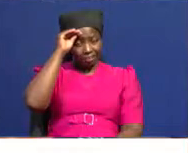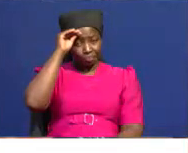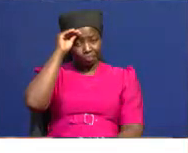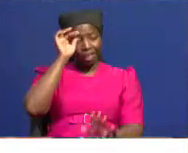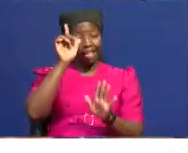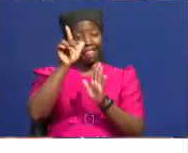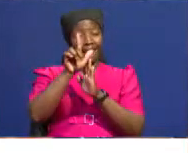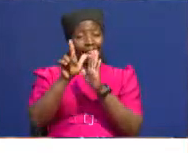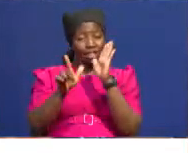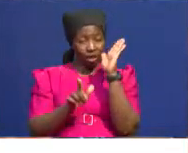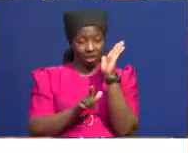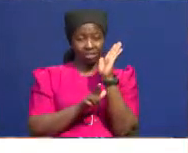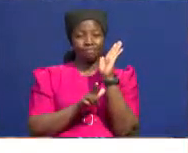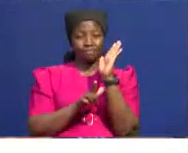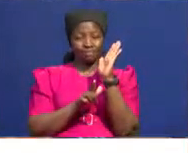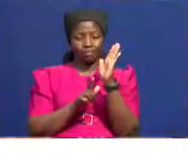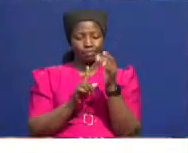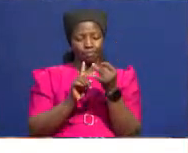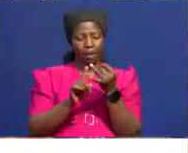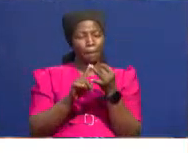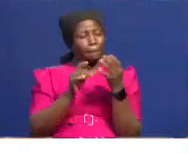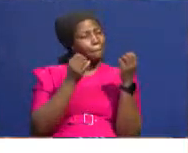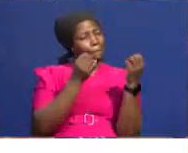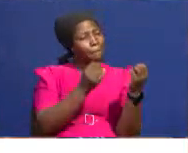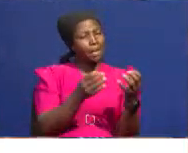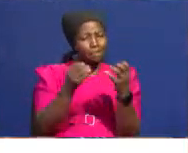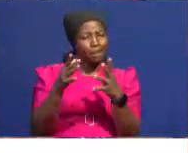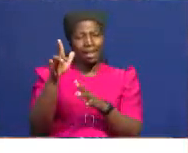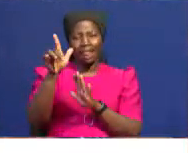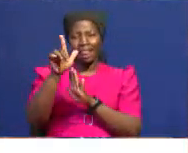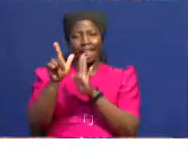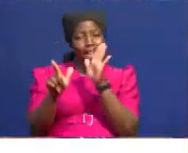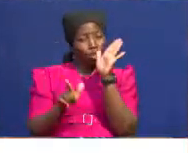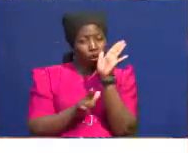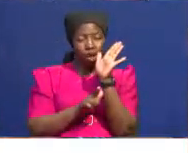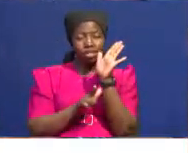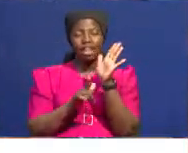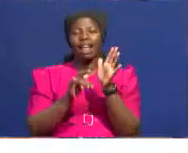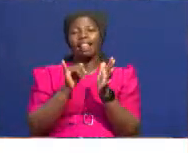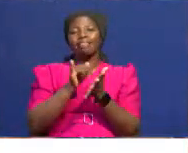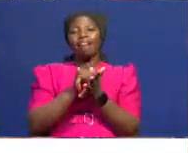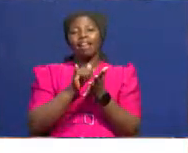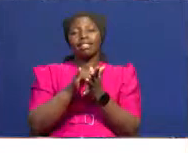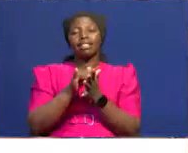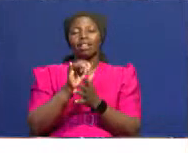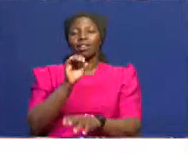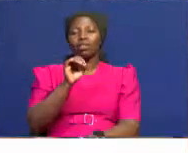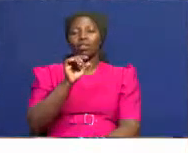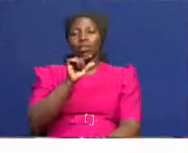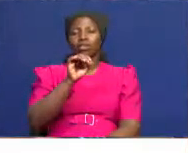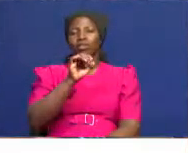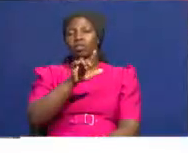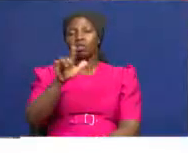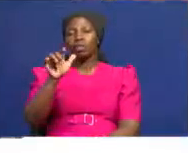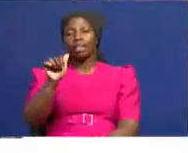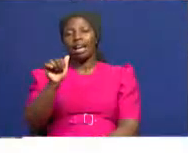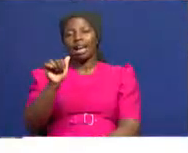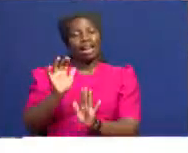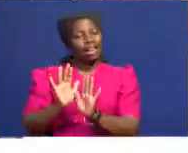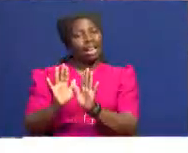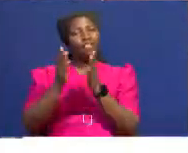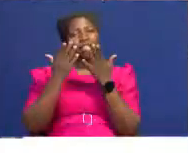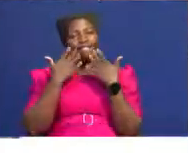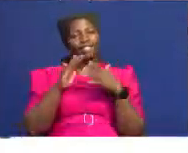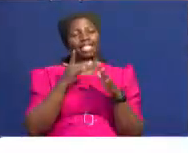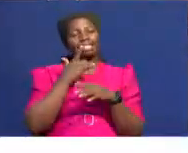the lessons, the many lessons that General Ogola leaves behind. He